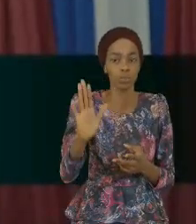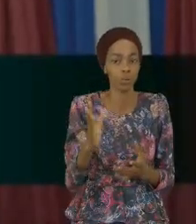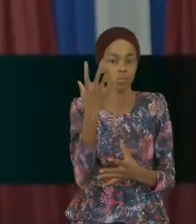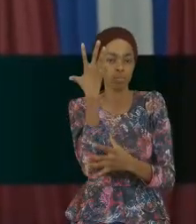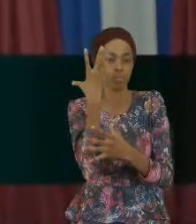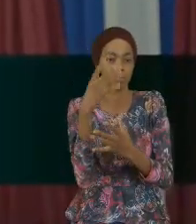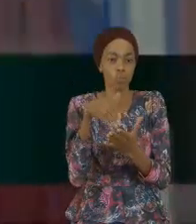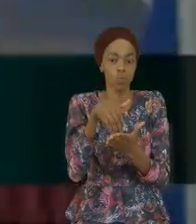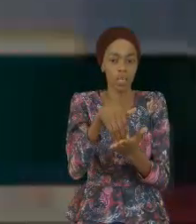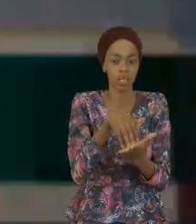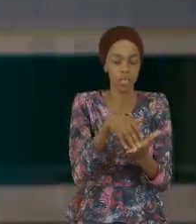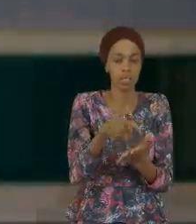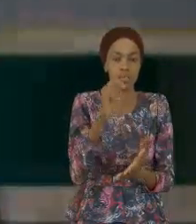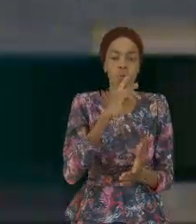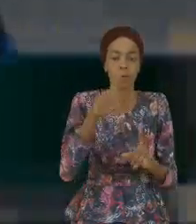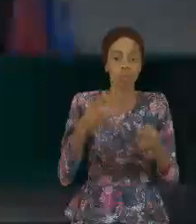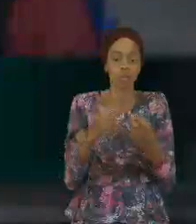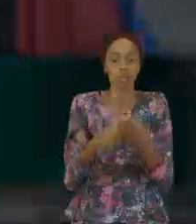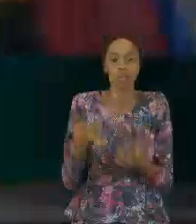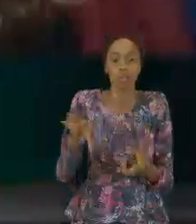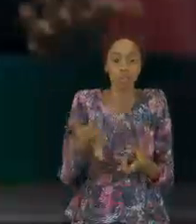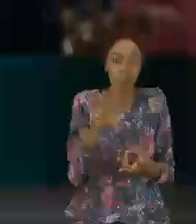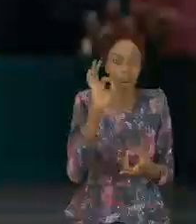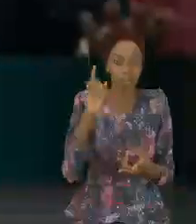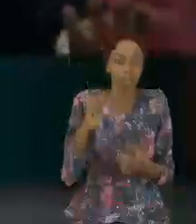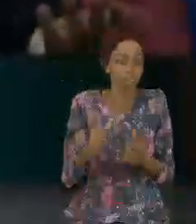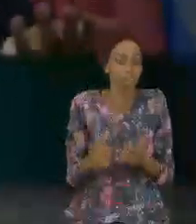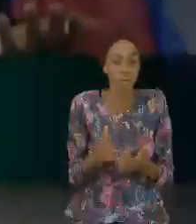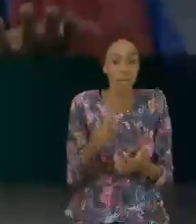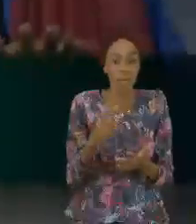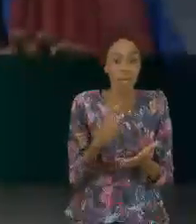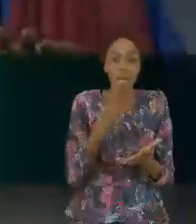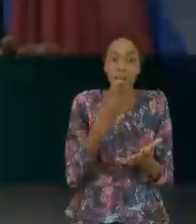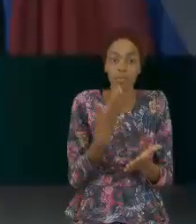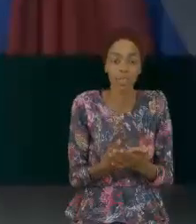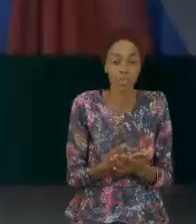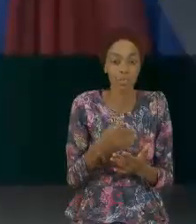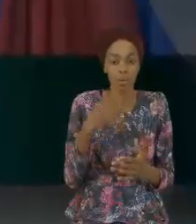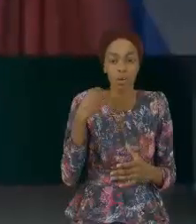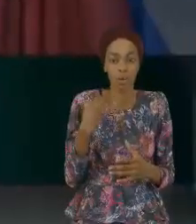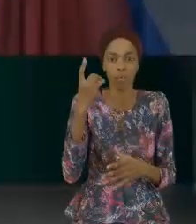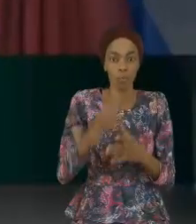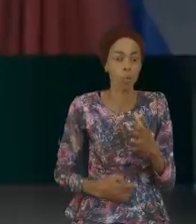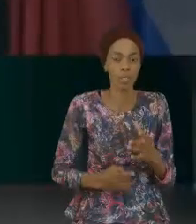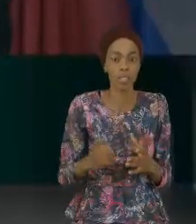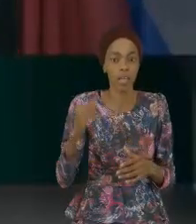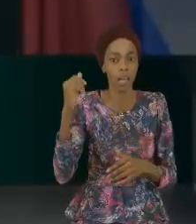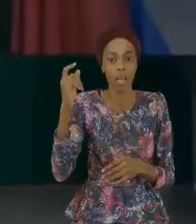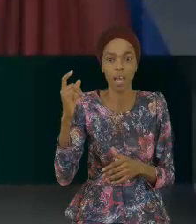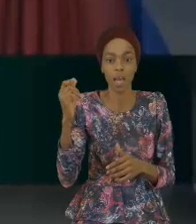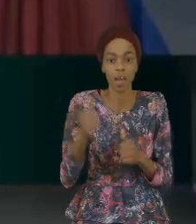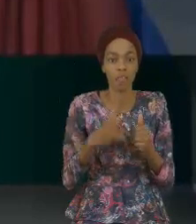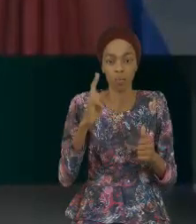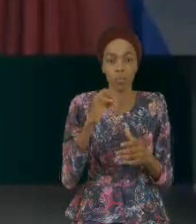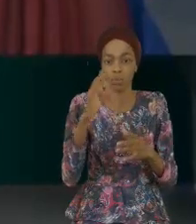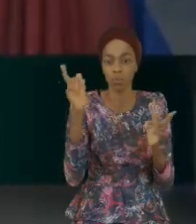impossibility. You're going to find the evidence of what everybody you met on earth has told you. Daddy